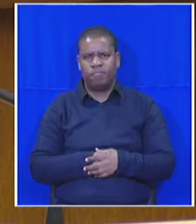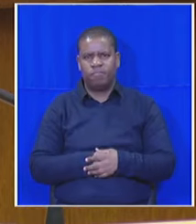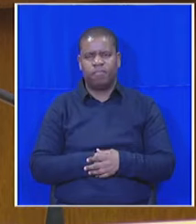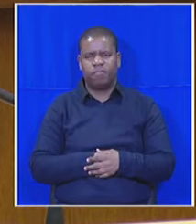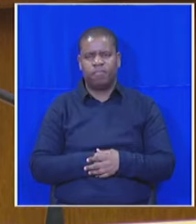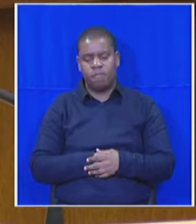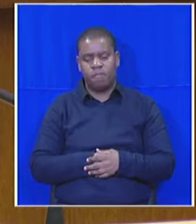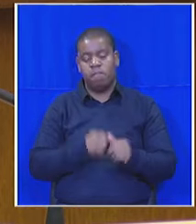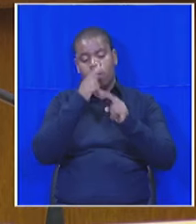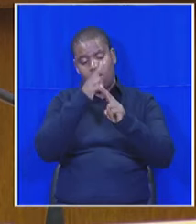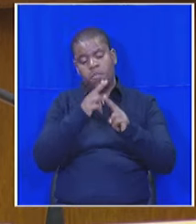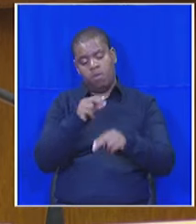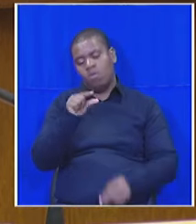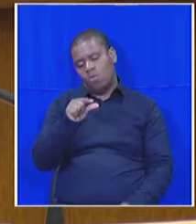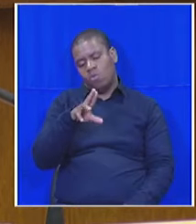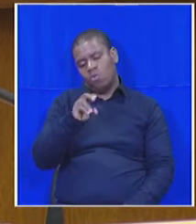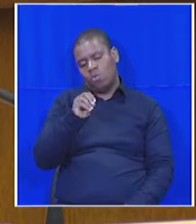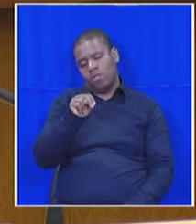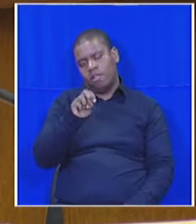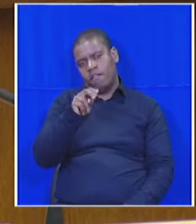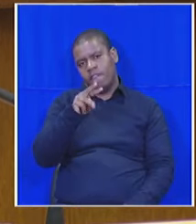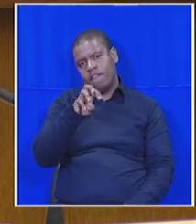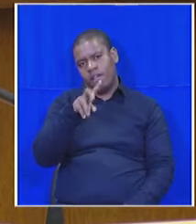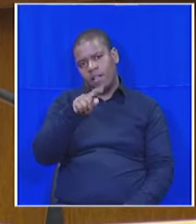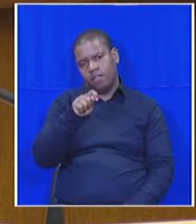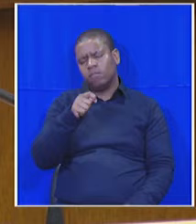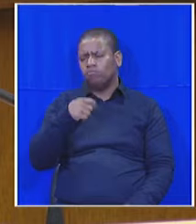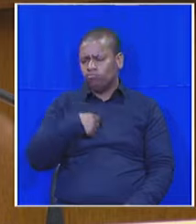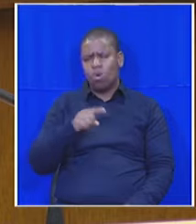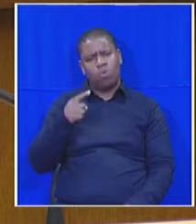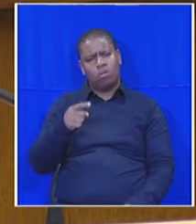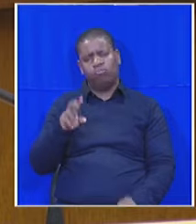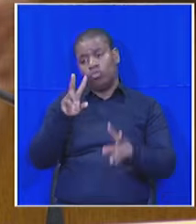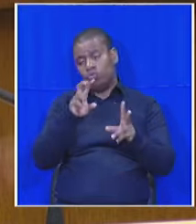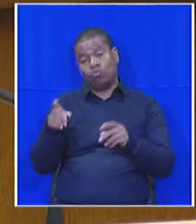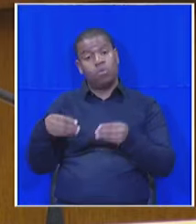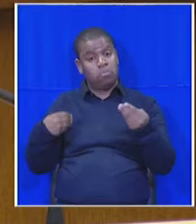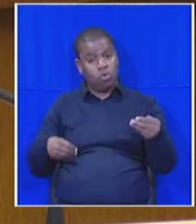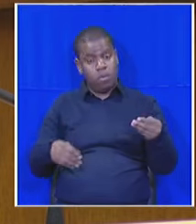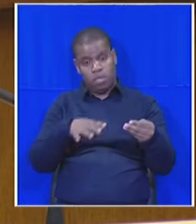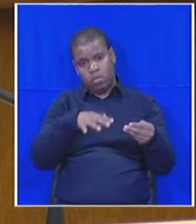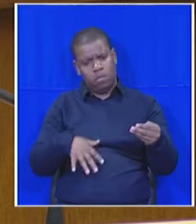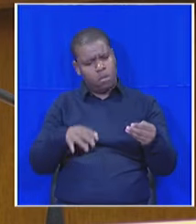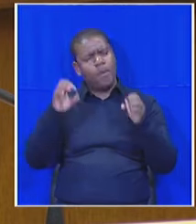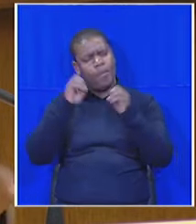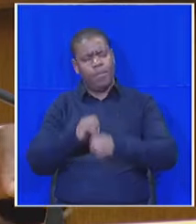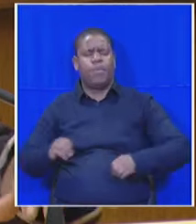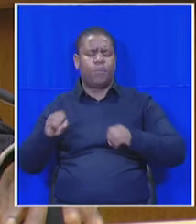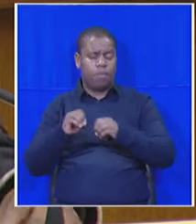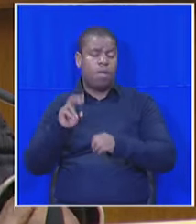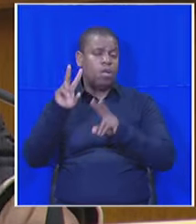Groenewald, dit was net documentatie en dit was dit net al documentatie, dus niks anders